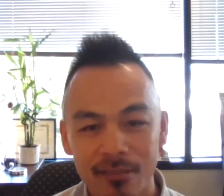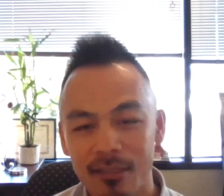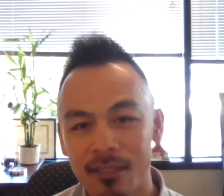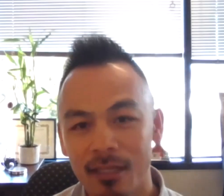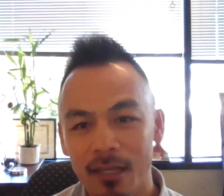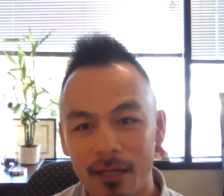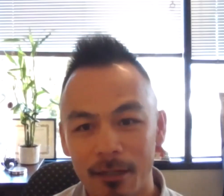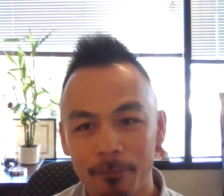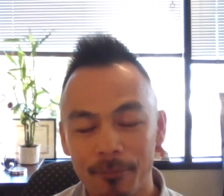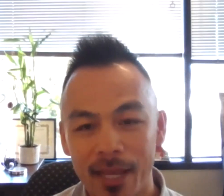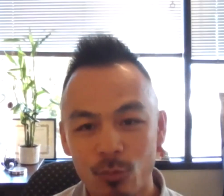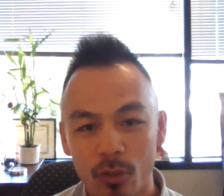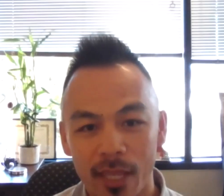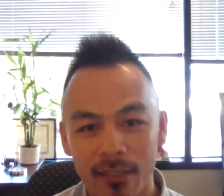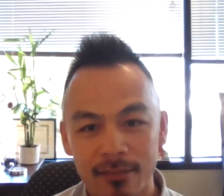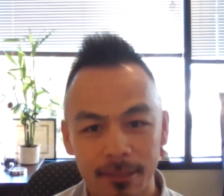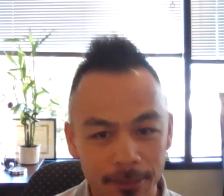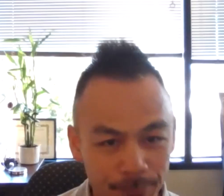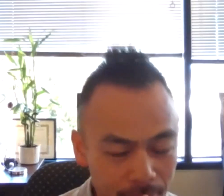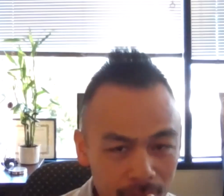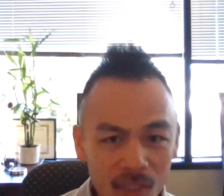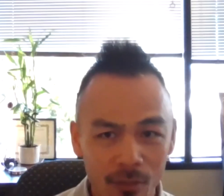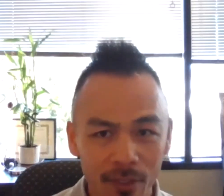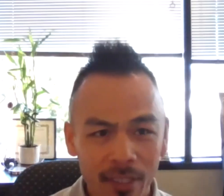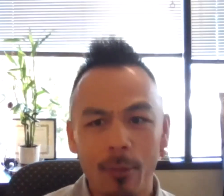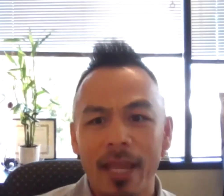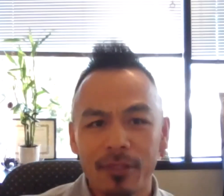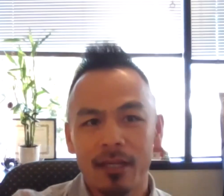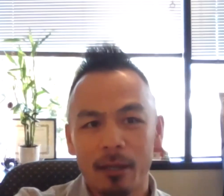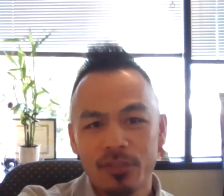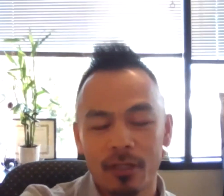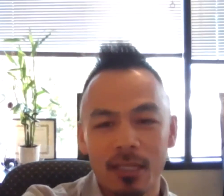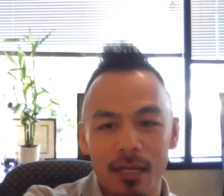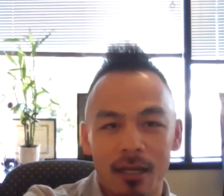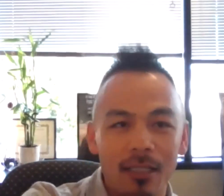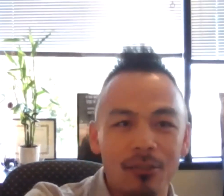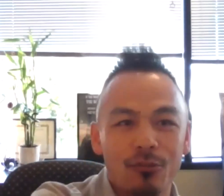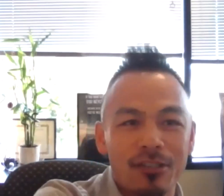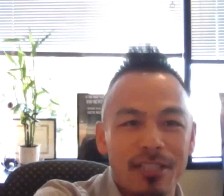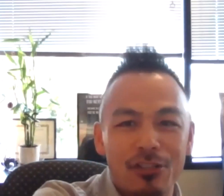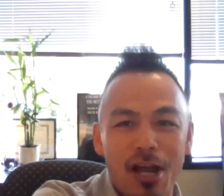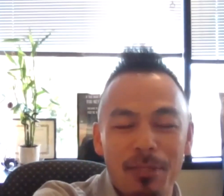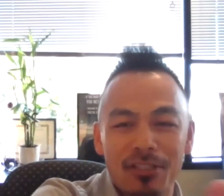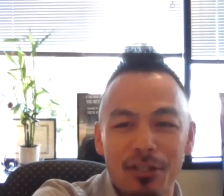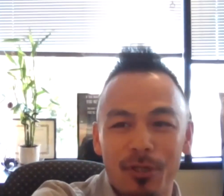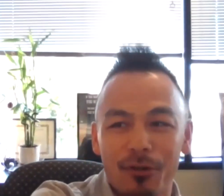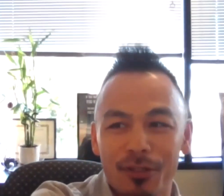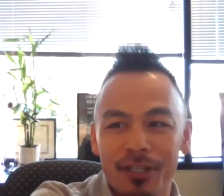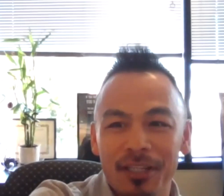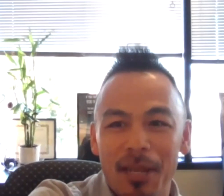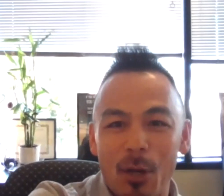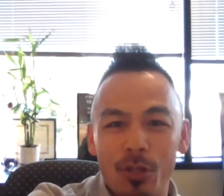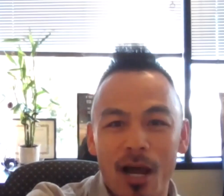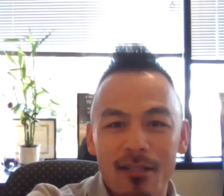managers listed, as well as, you know, I'll have you, I'm sorry, the instruction that John mentioned a little bit